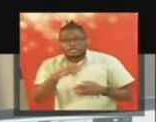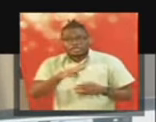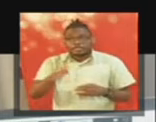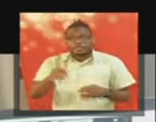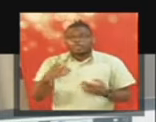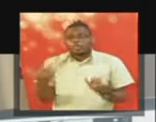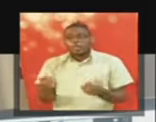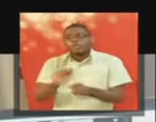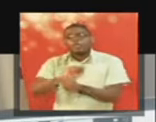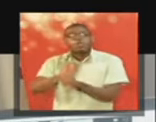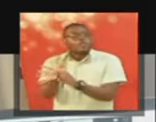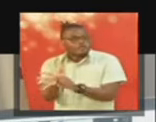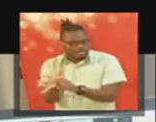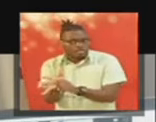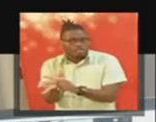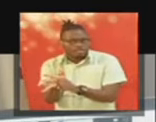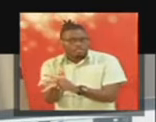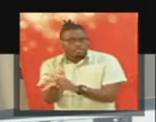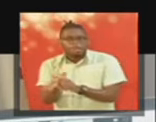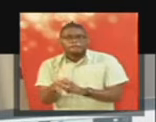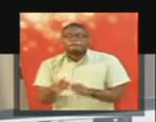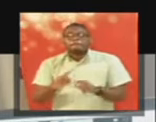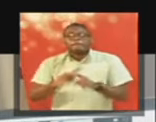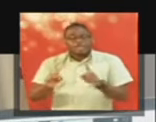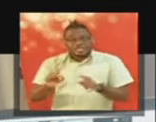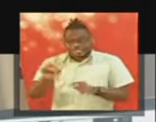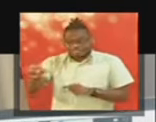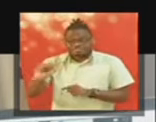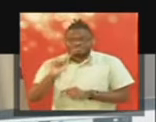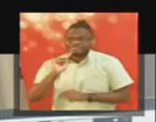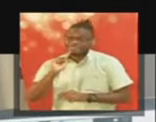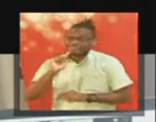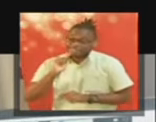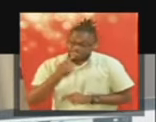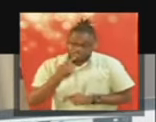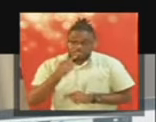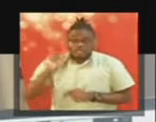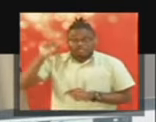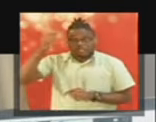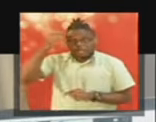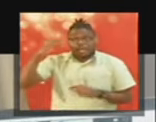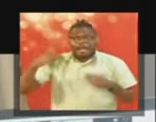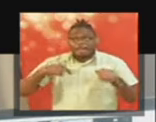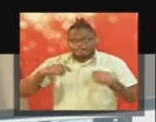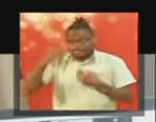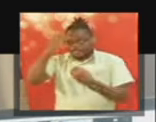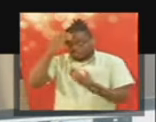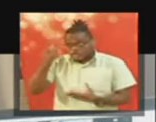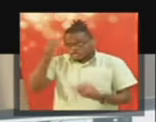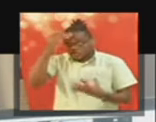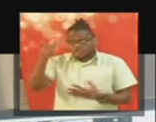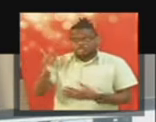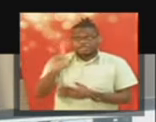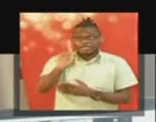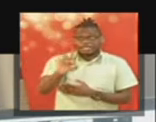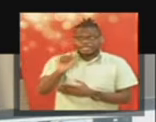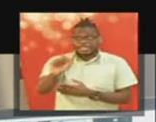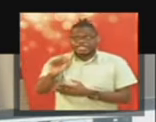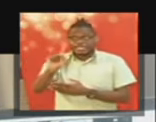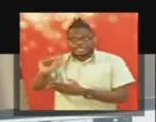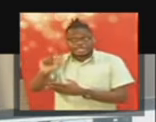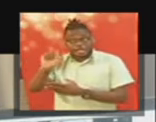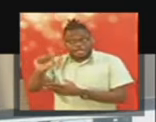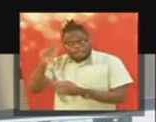been seriously tracking, or do we have any statistics or data that could tell us the number of persons in the country, not just